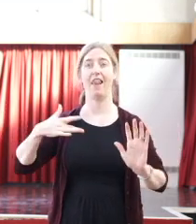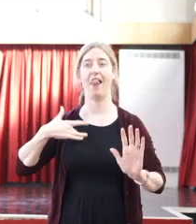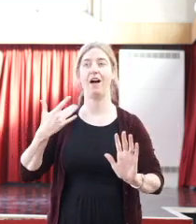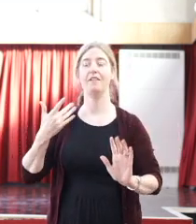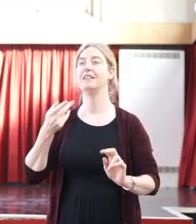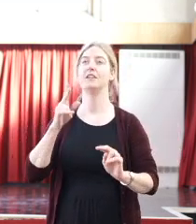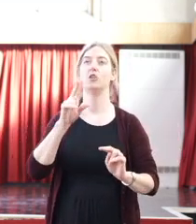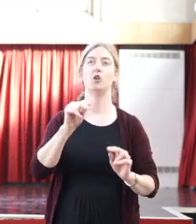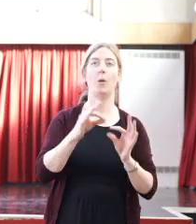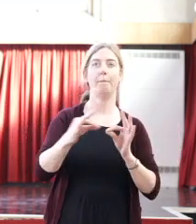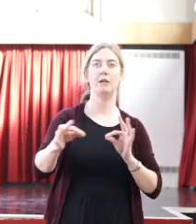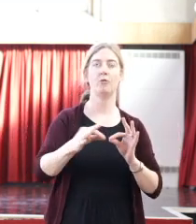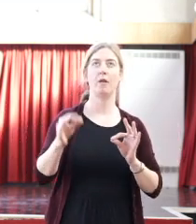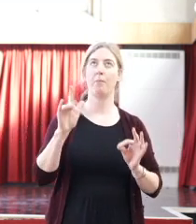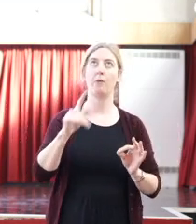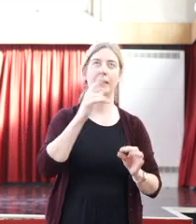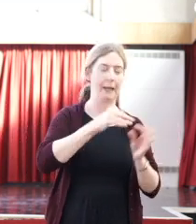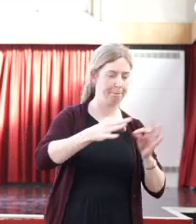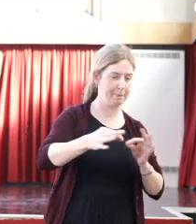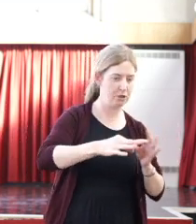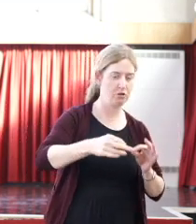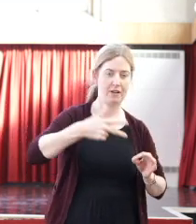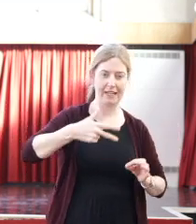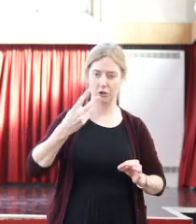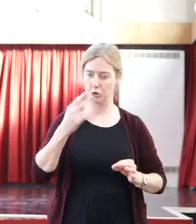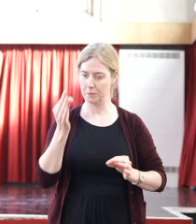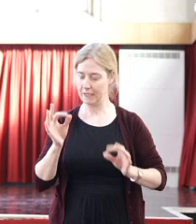and 82%, somebody measured it.